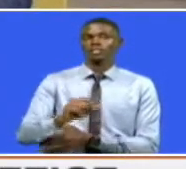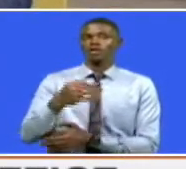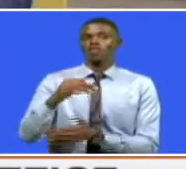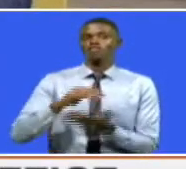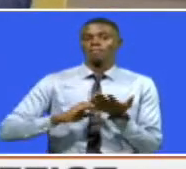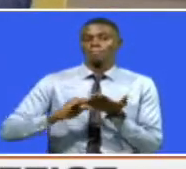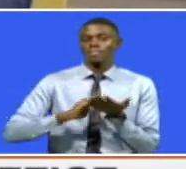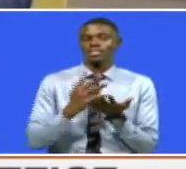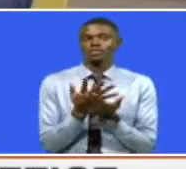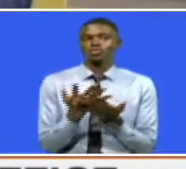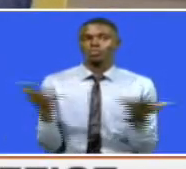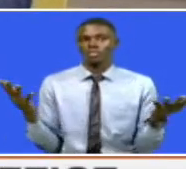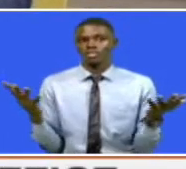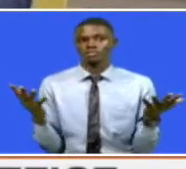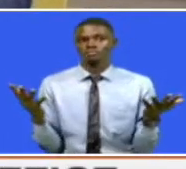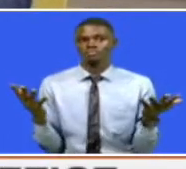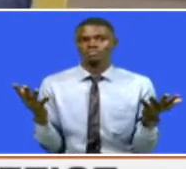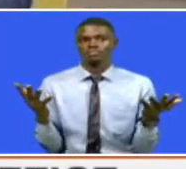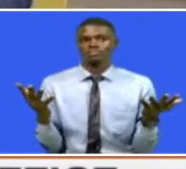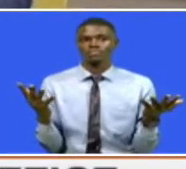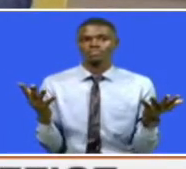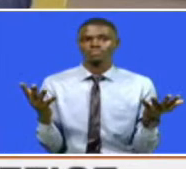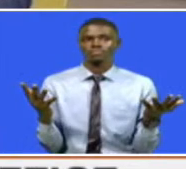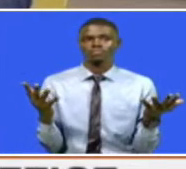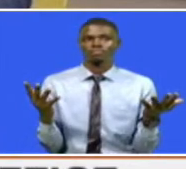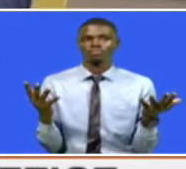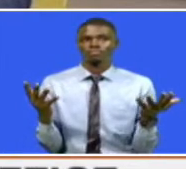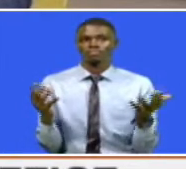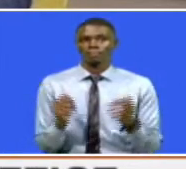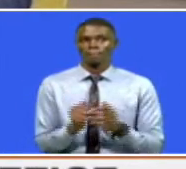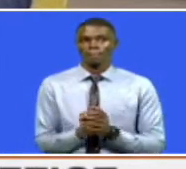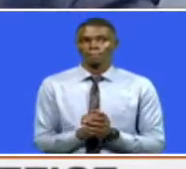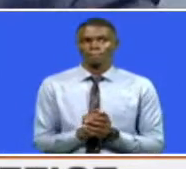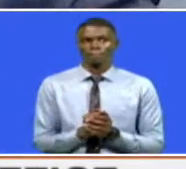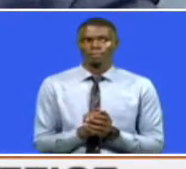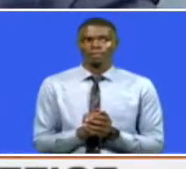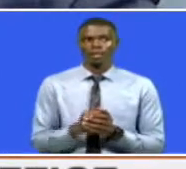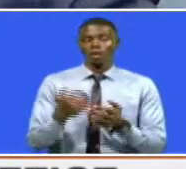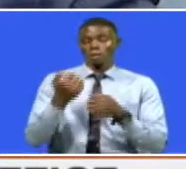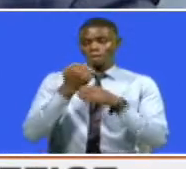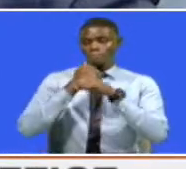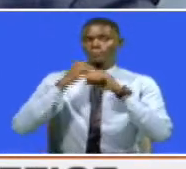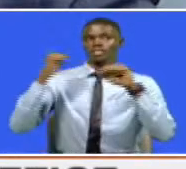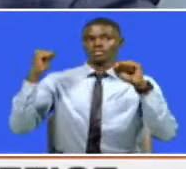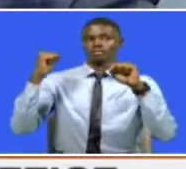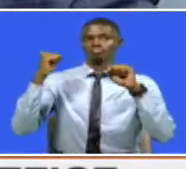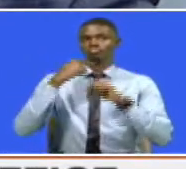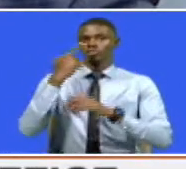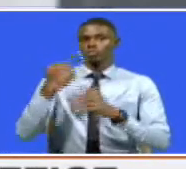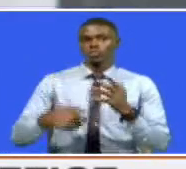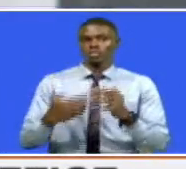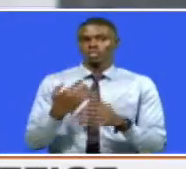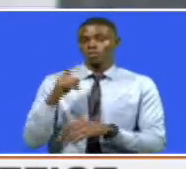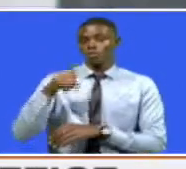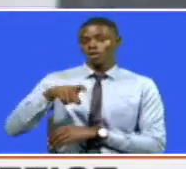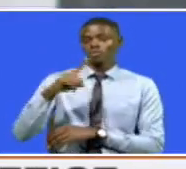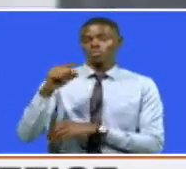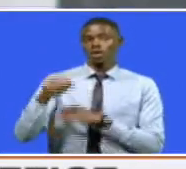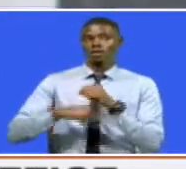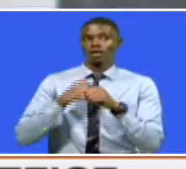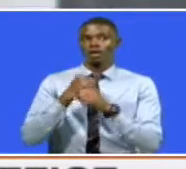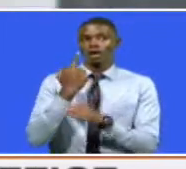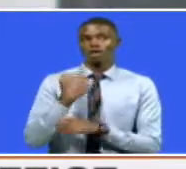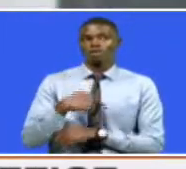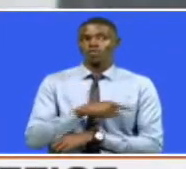basic commodities actually becoming manageable. So is that what the president then said, that he'll need a year for